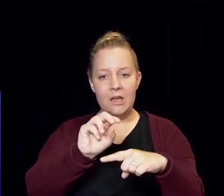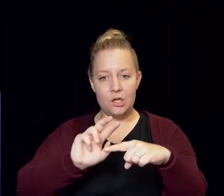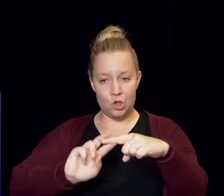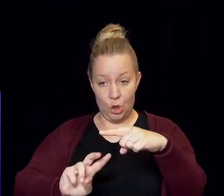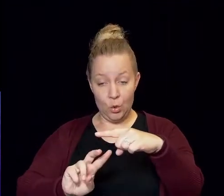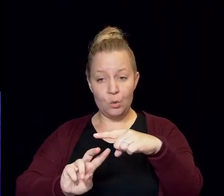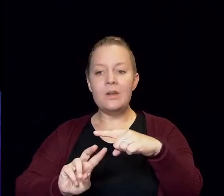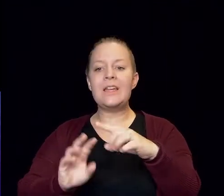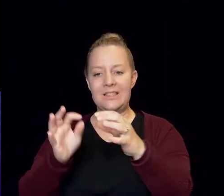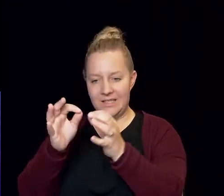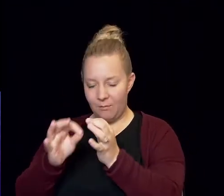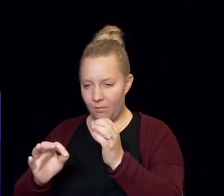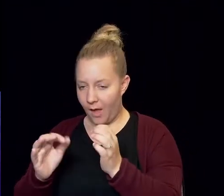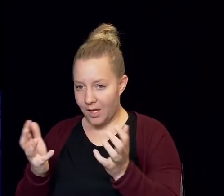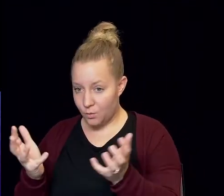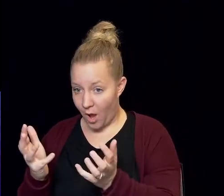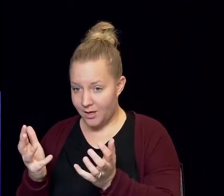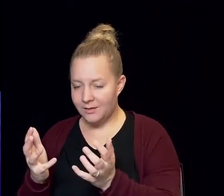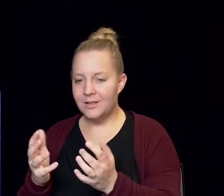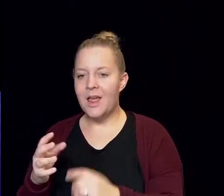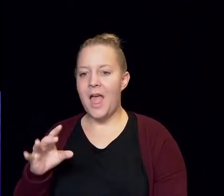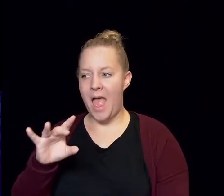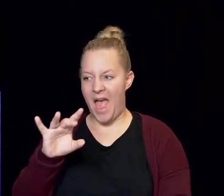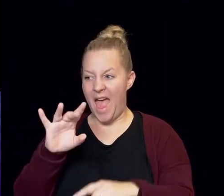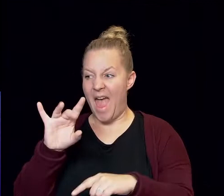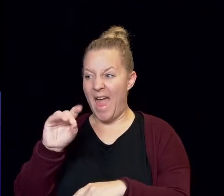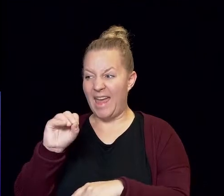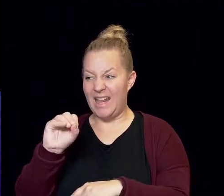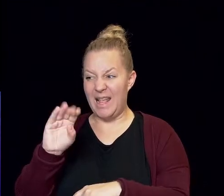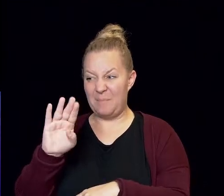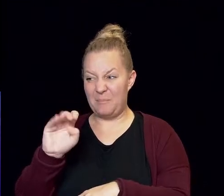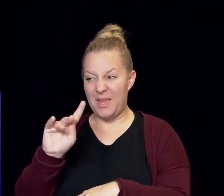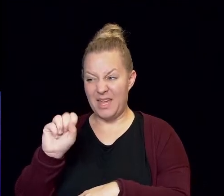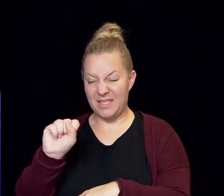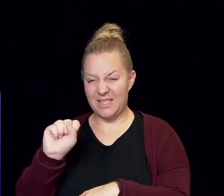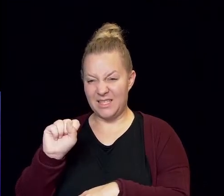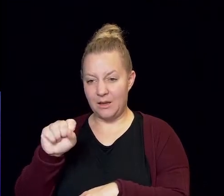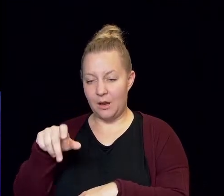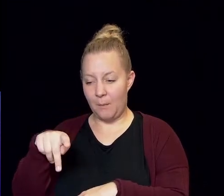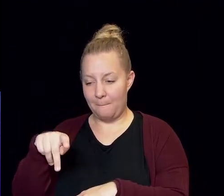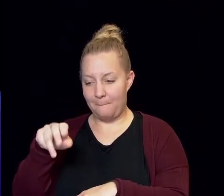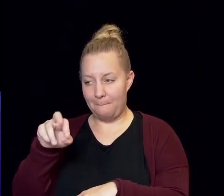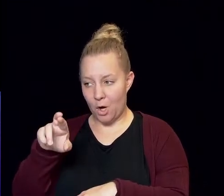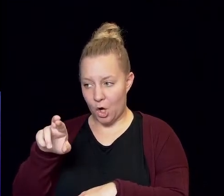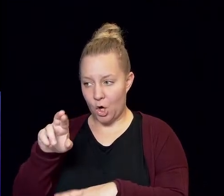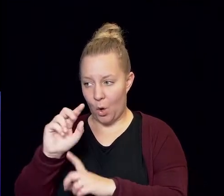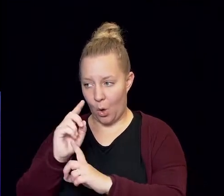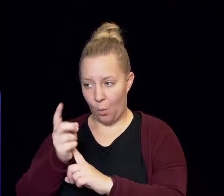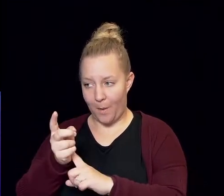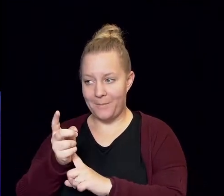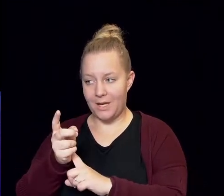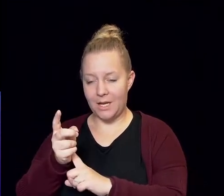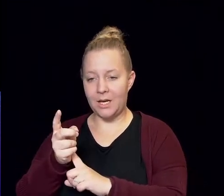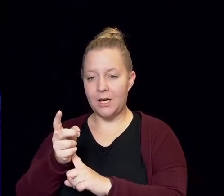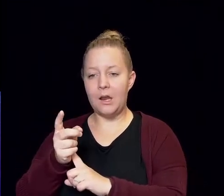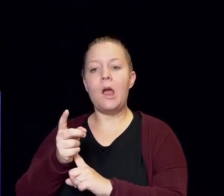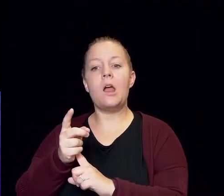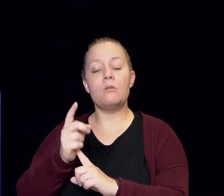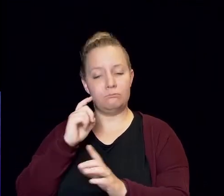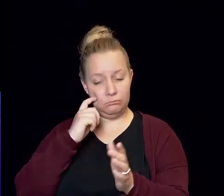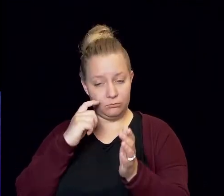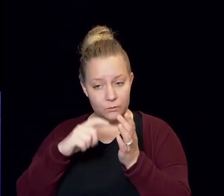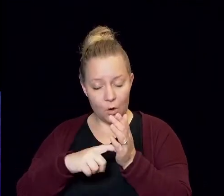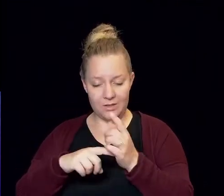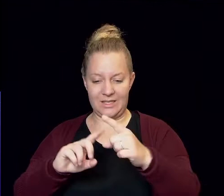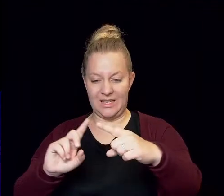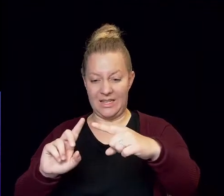this one, is that it's 80 beats per 1 minute, because notice that denominator has a